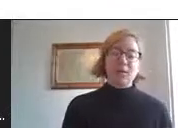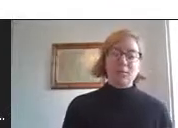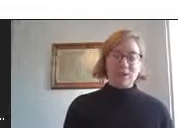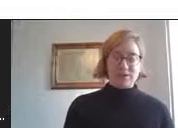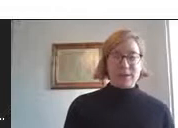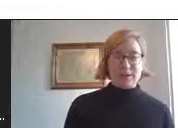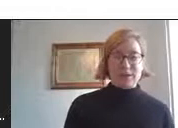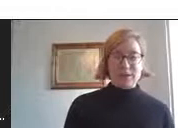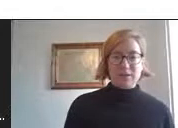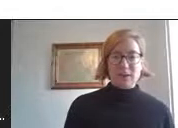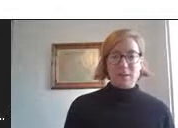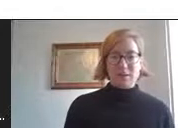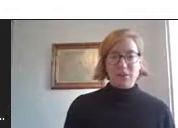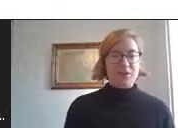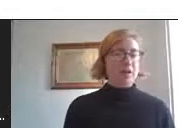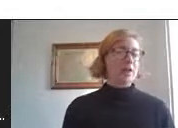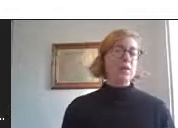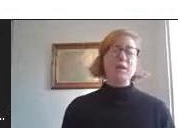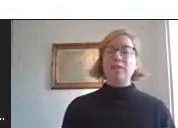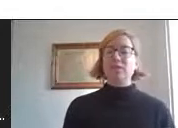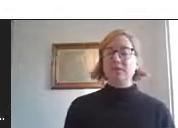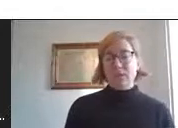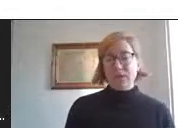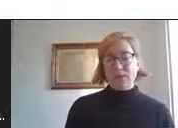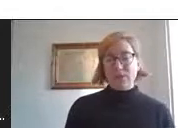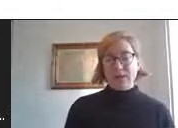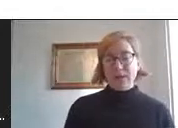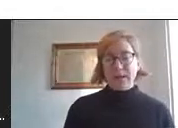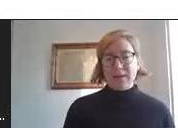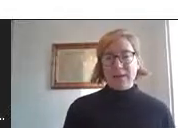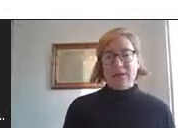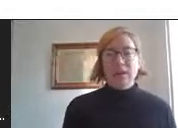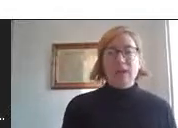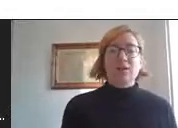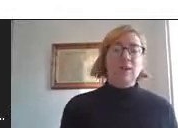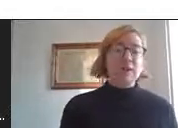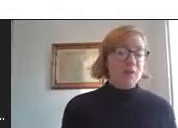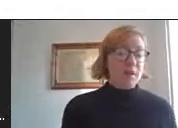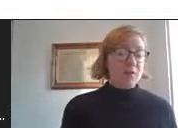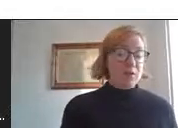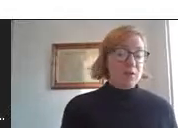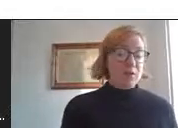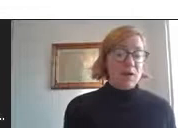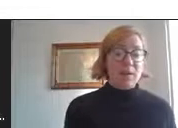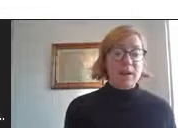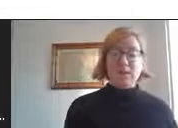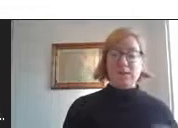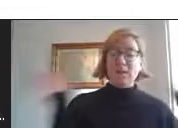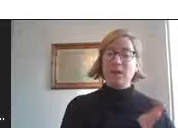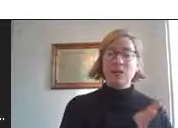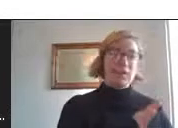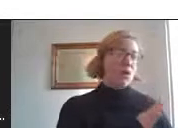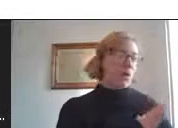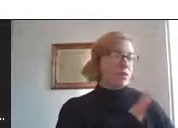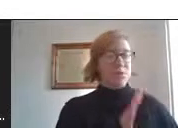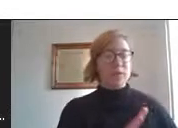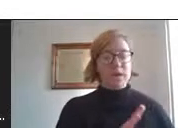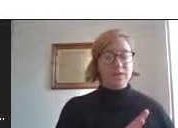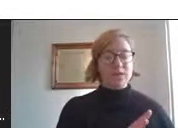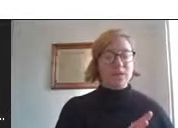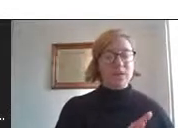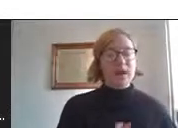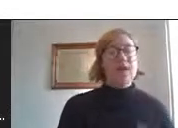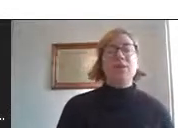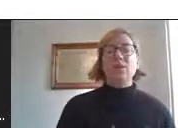take and a graduated approach. So you could have dimmer or night lights, you could leave their bedroom door open, have the